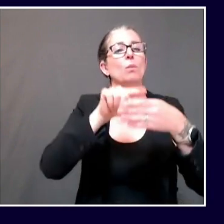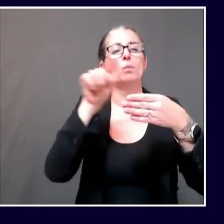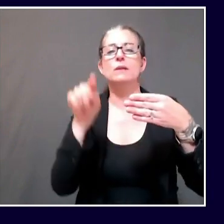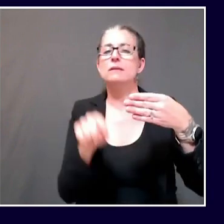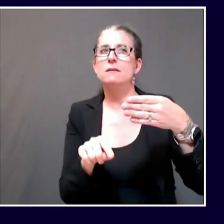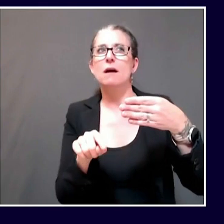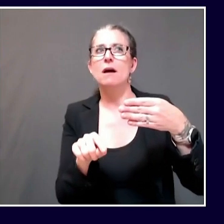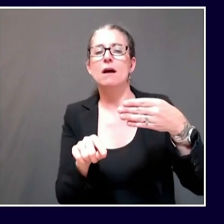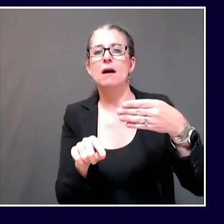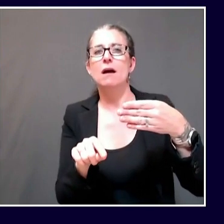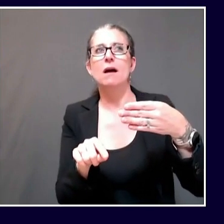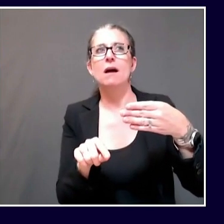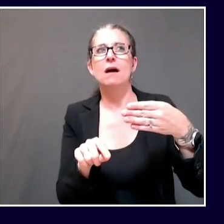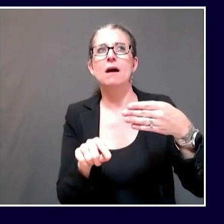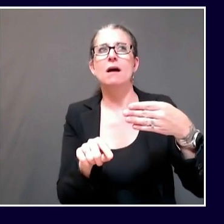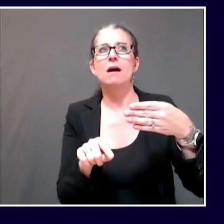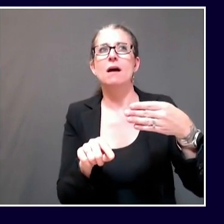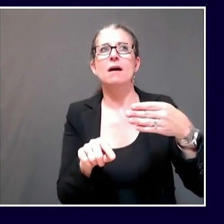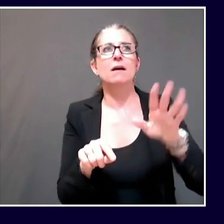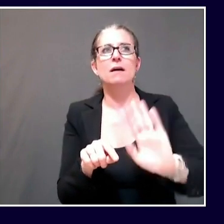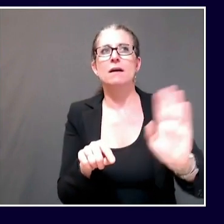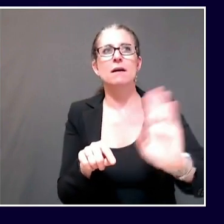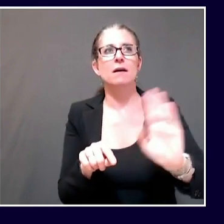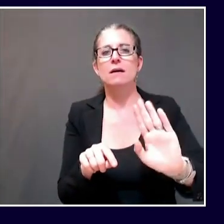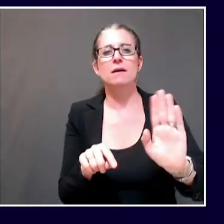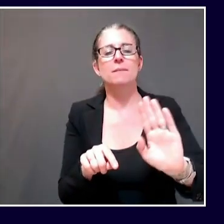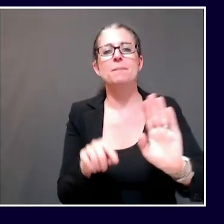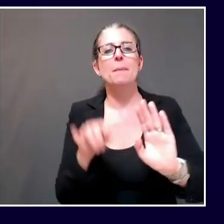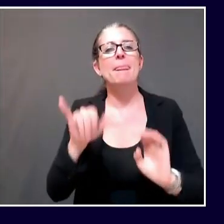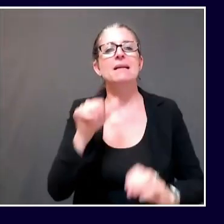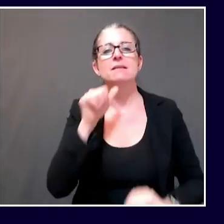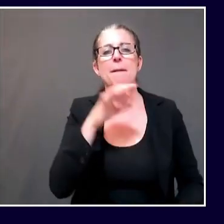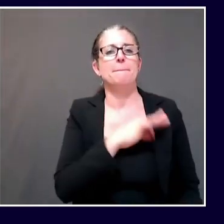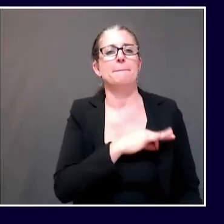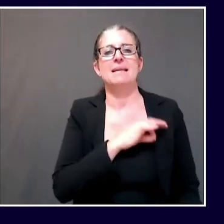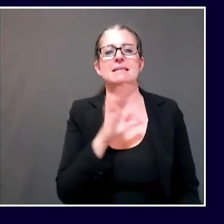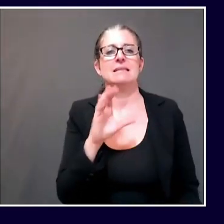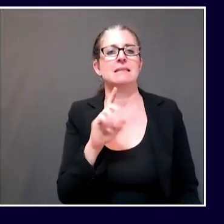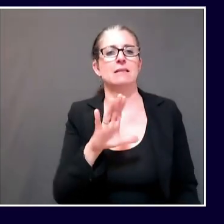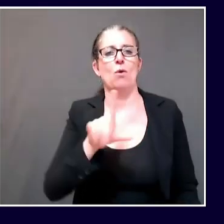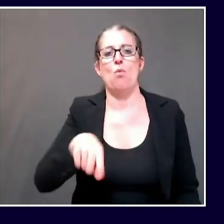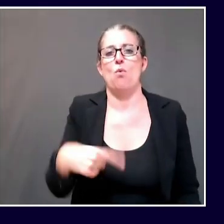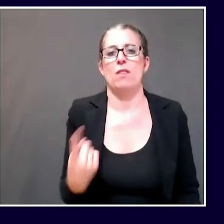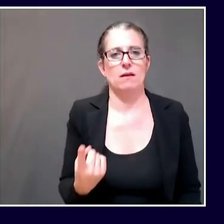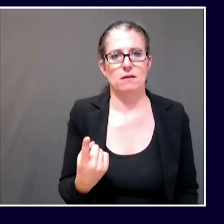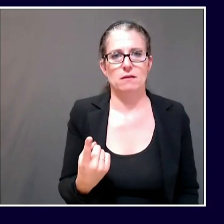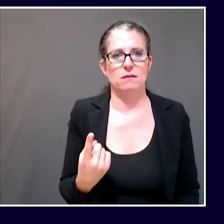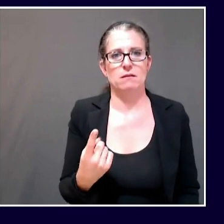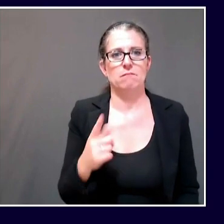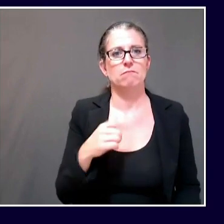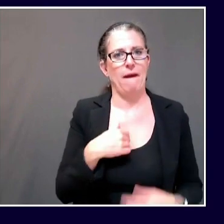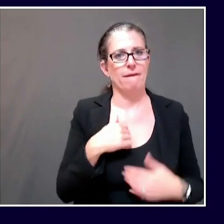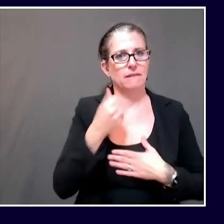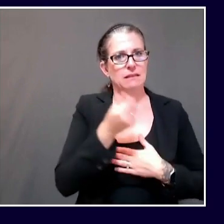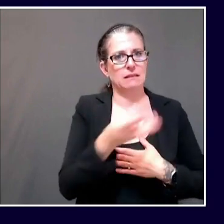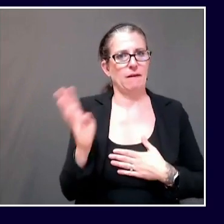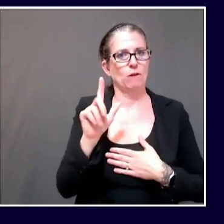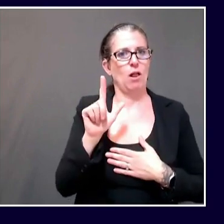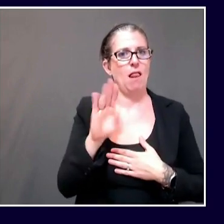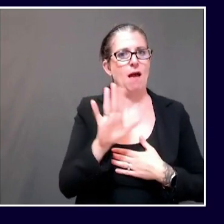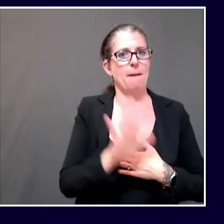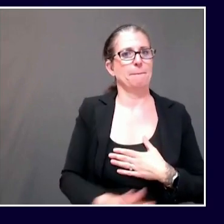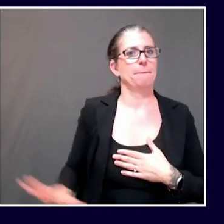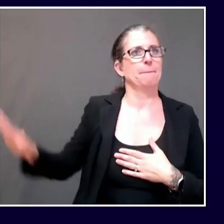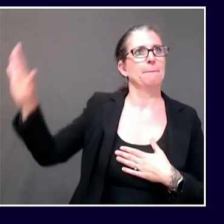not just the Maine CDC laboratory. That is all tests reported to the Maine CDC across the state of